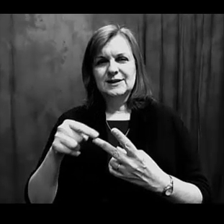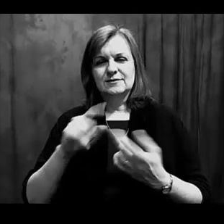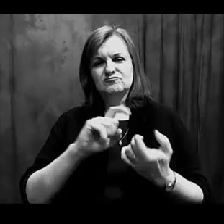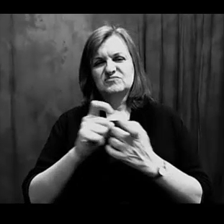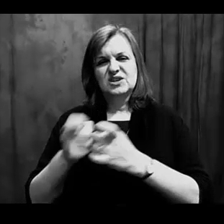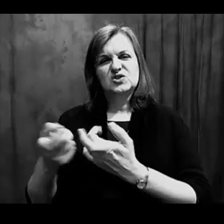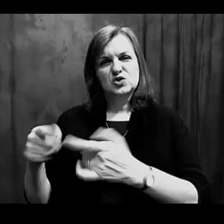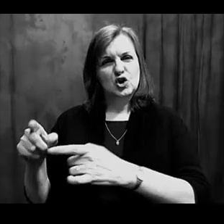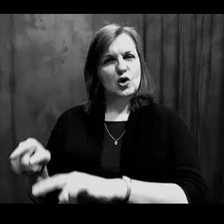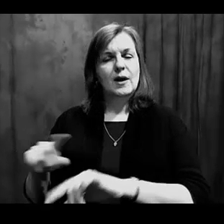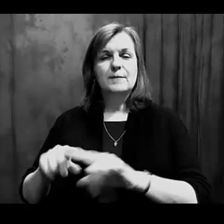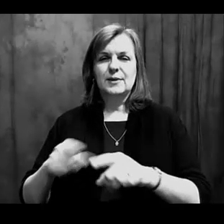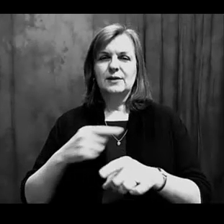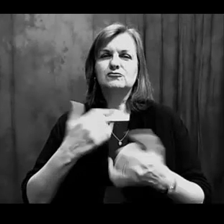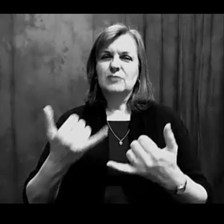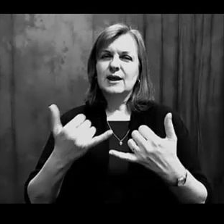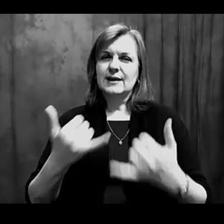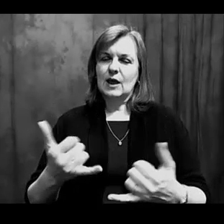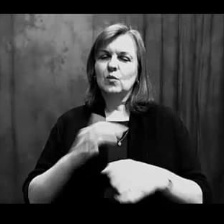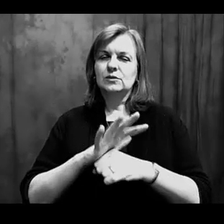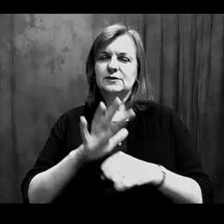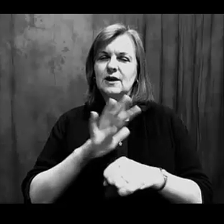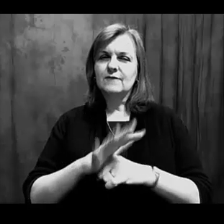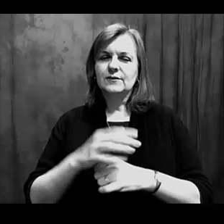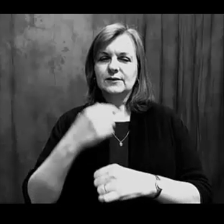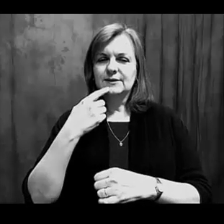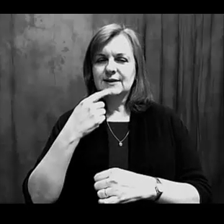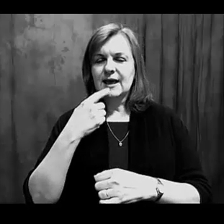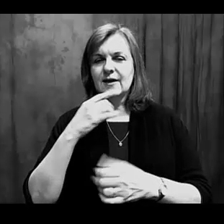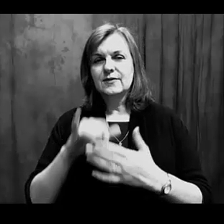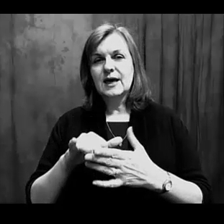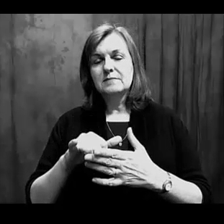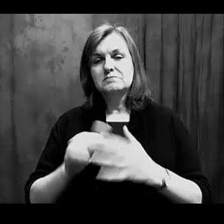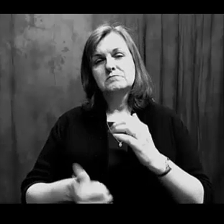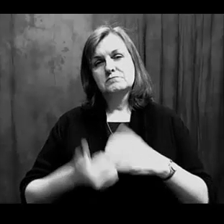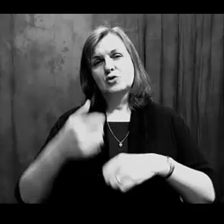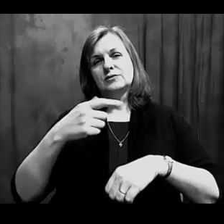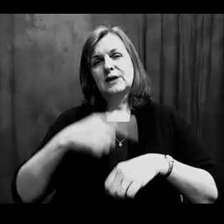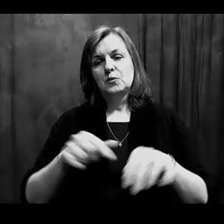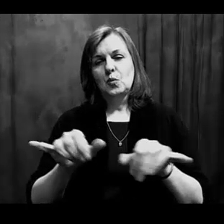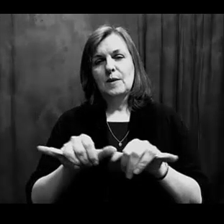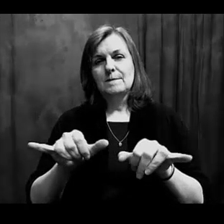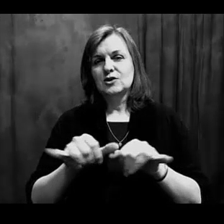these differences occur. But just suffice to say at the moment